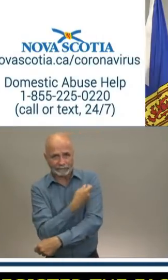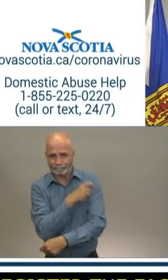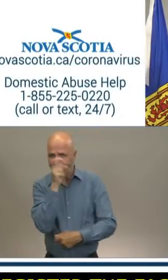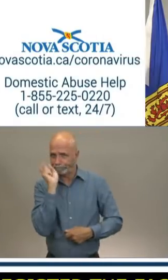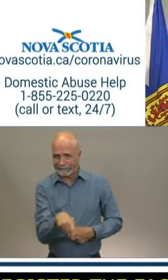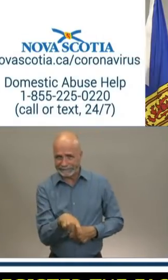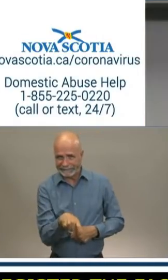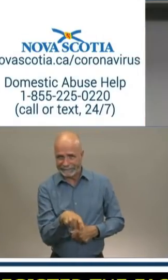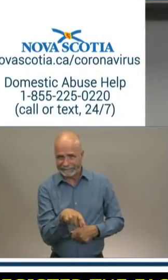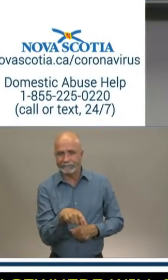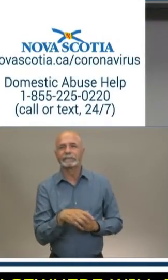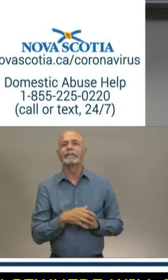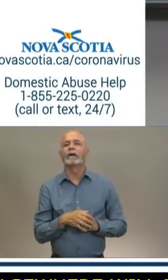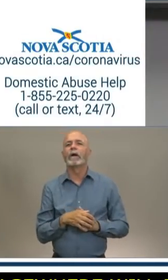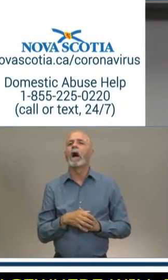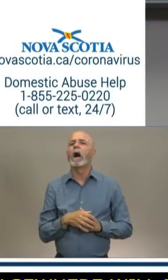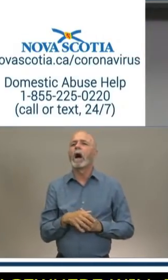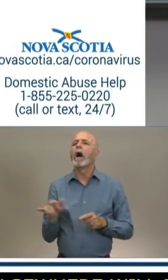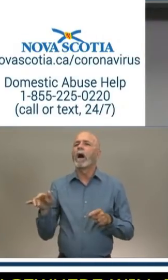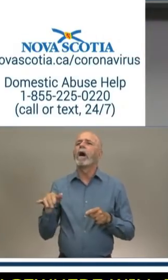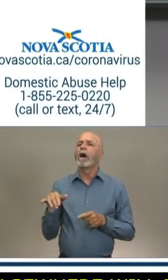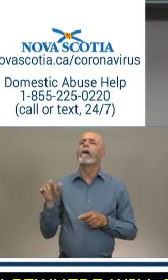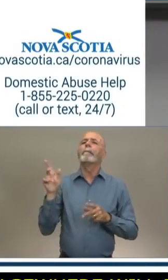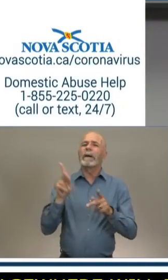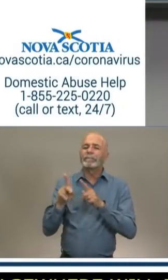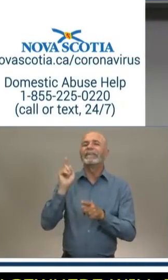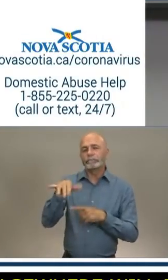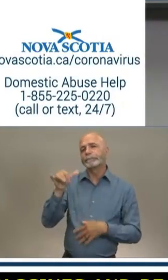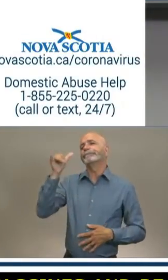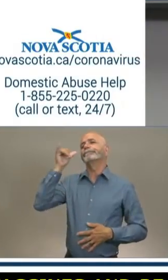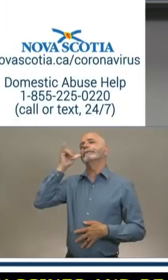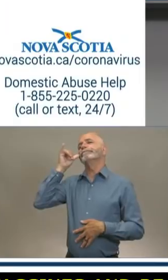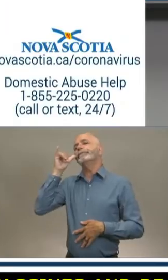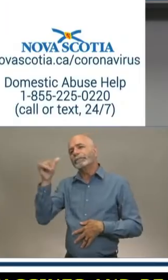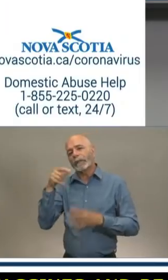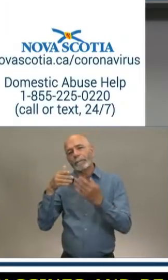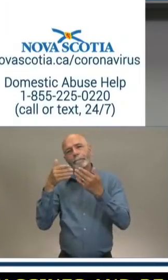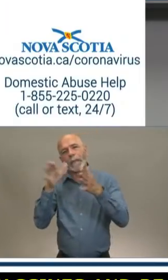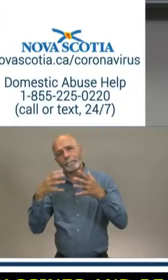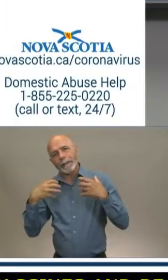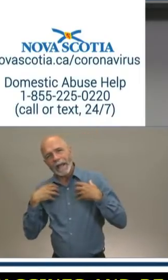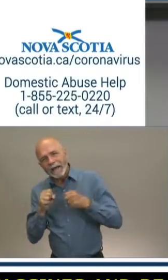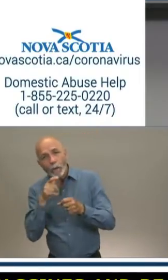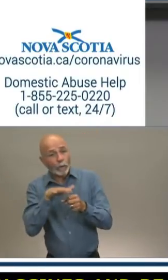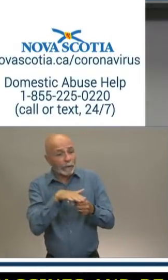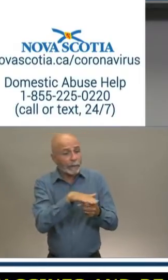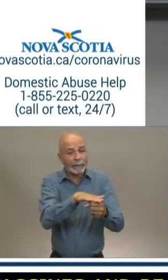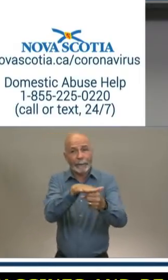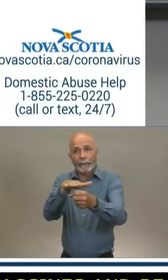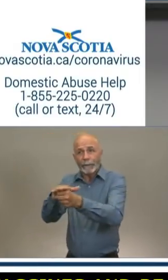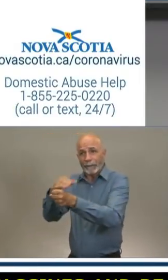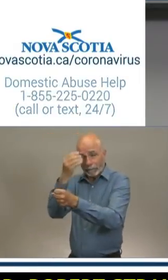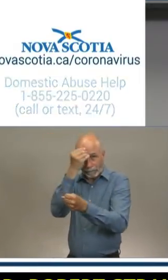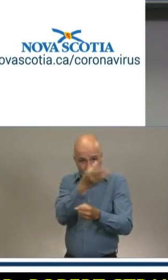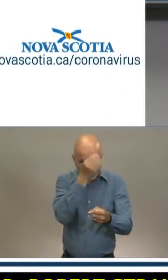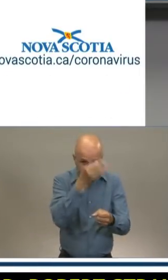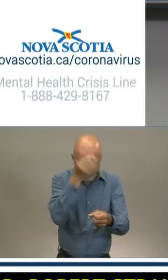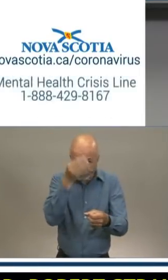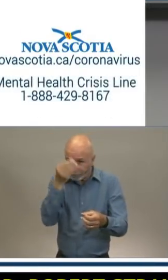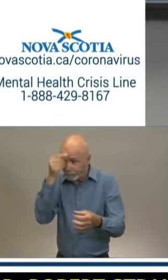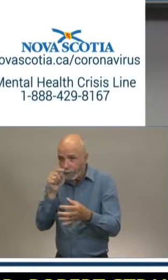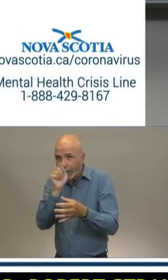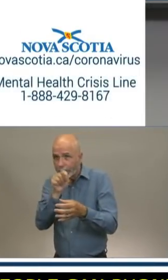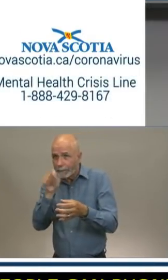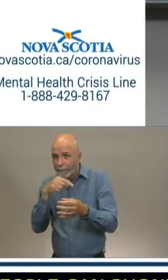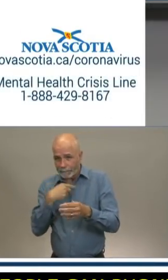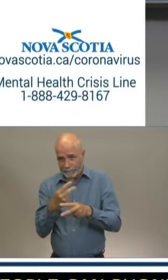asking, people the direction is people can phone their local public health office, provide their information, and we're working on ways about,